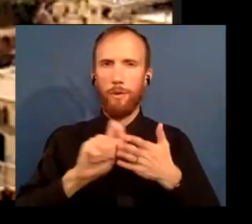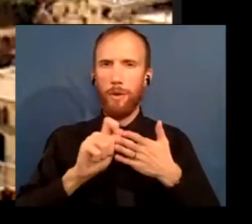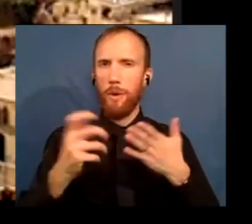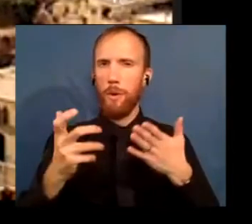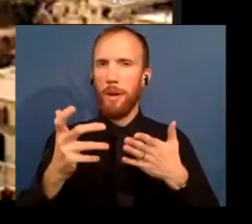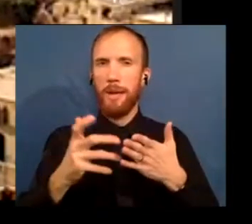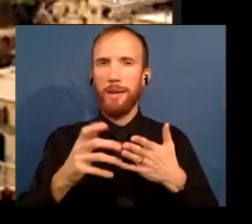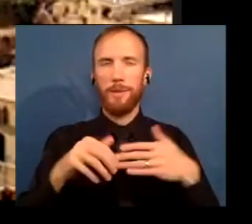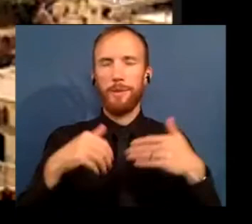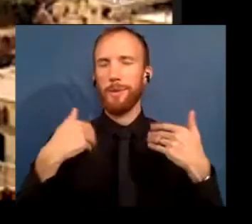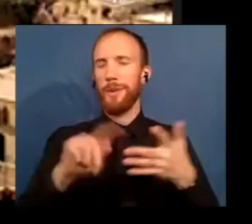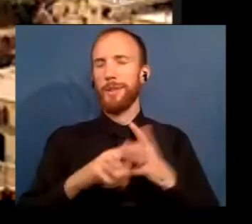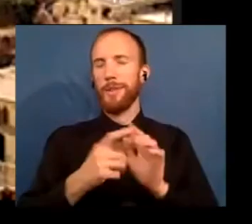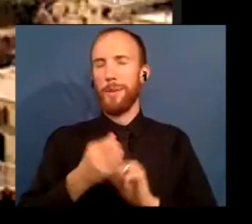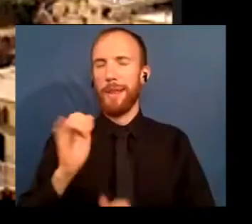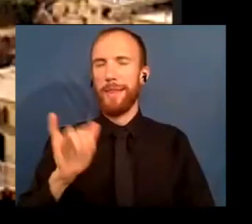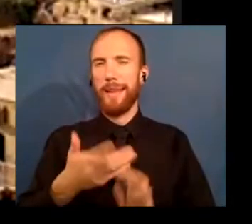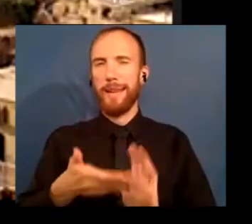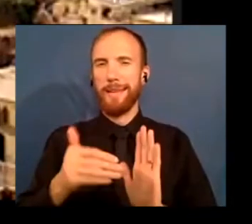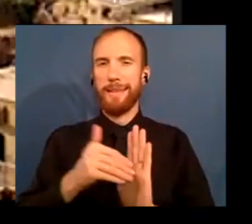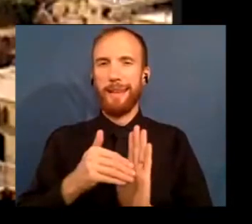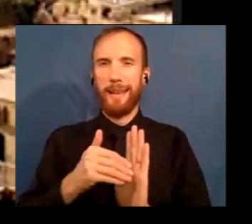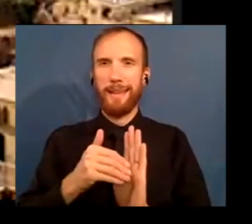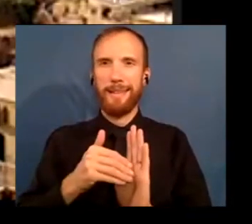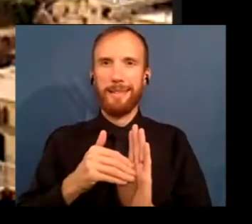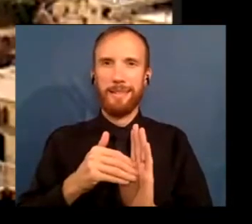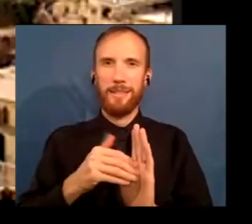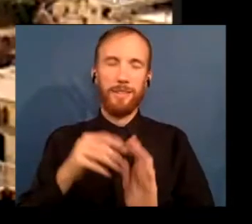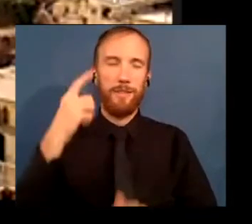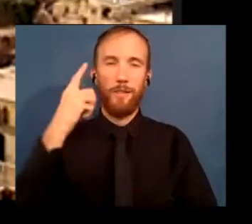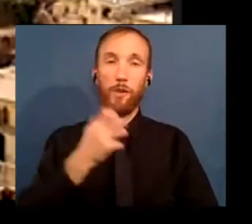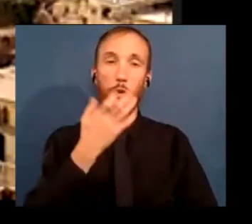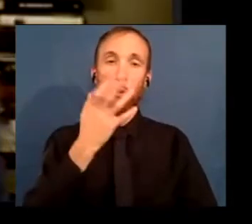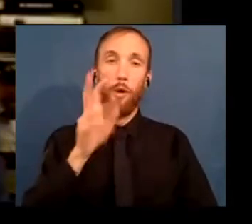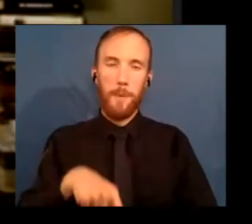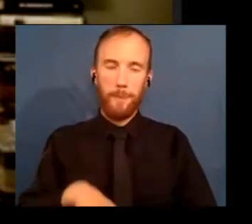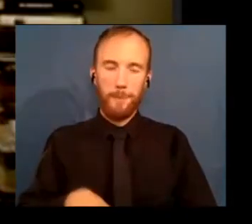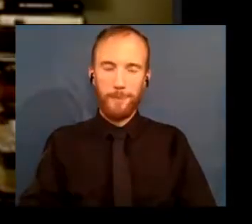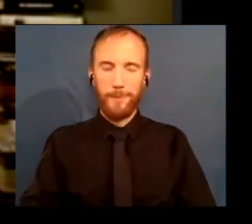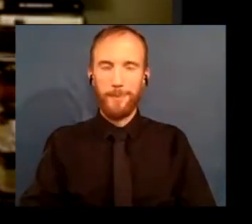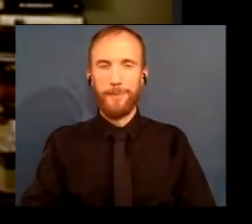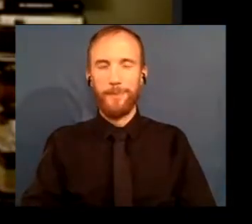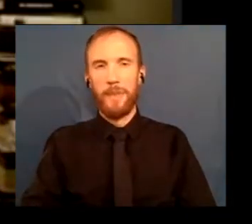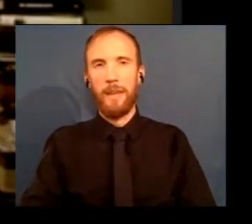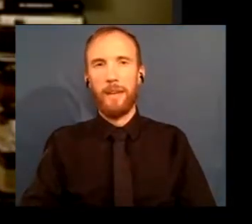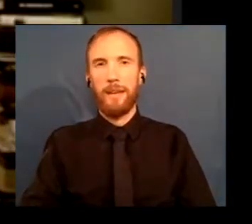we just start with that to get get ourselves warmed up. So